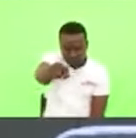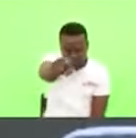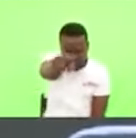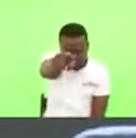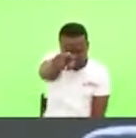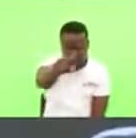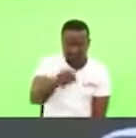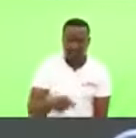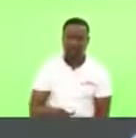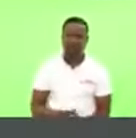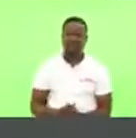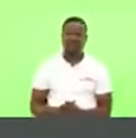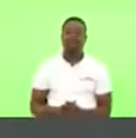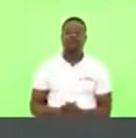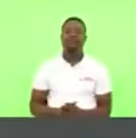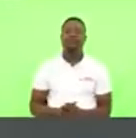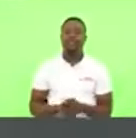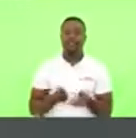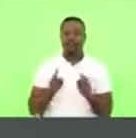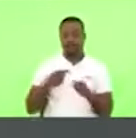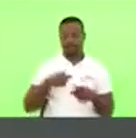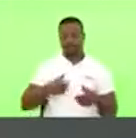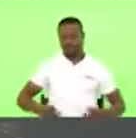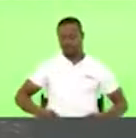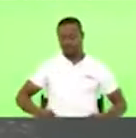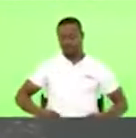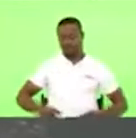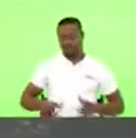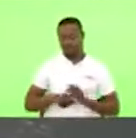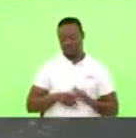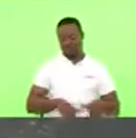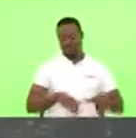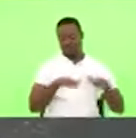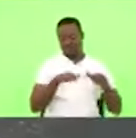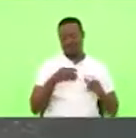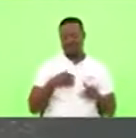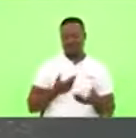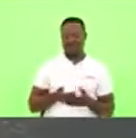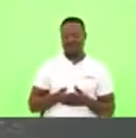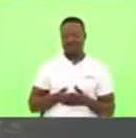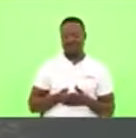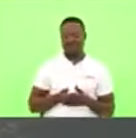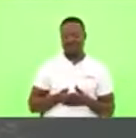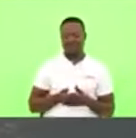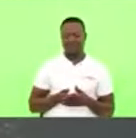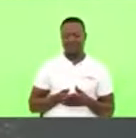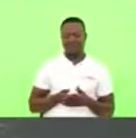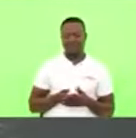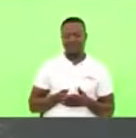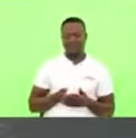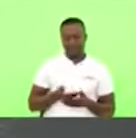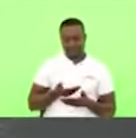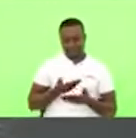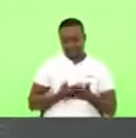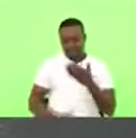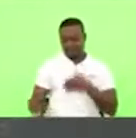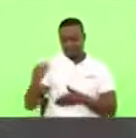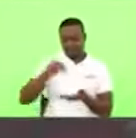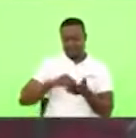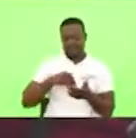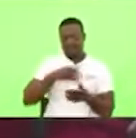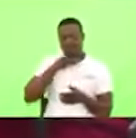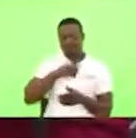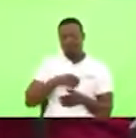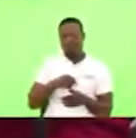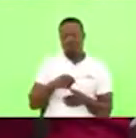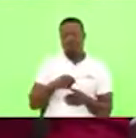When I was growing up as a boy, I got born again at a very tender age. By